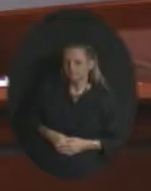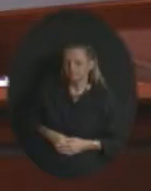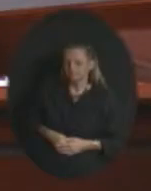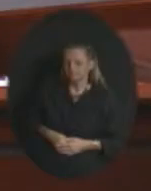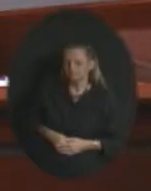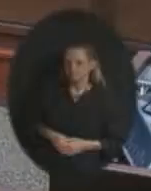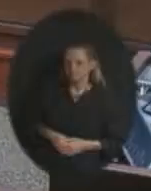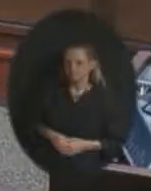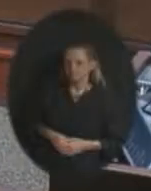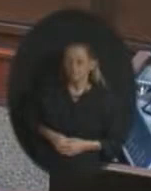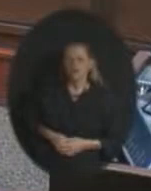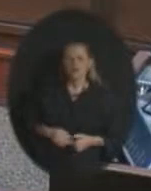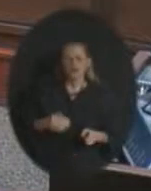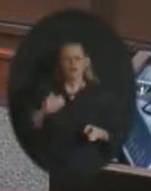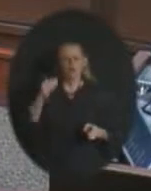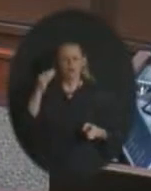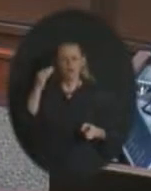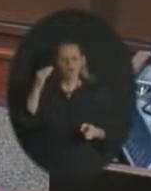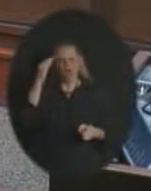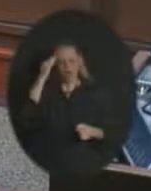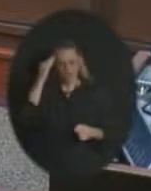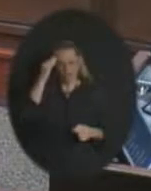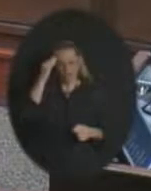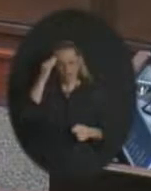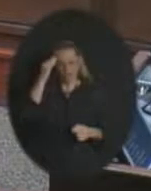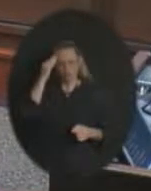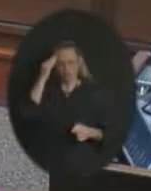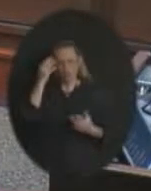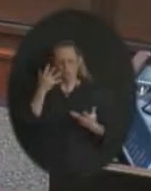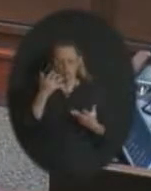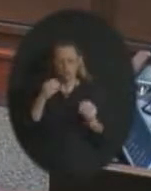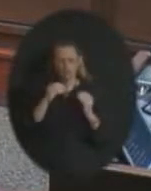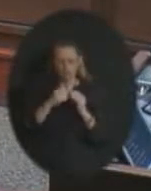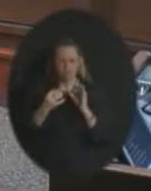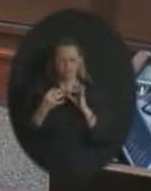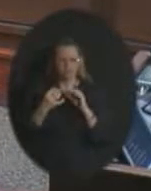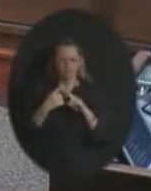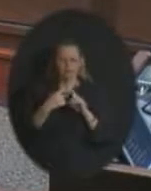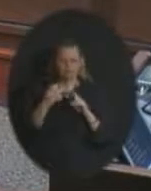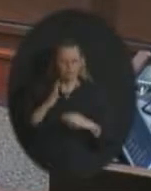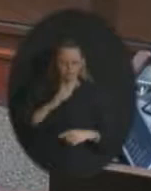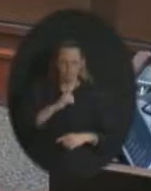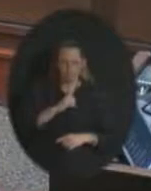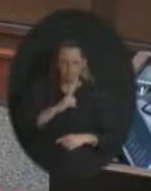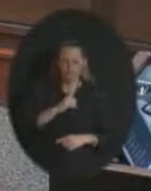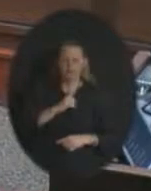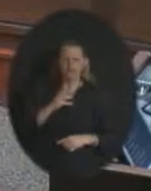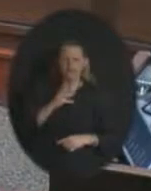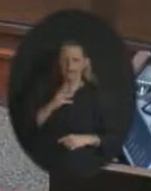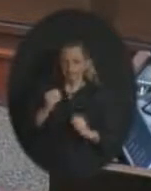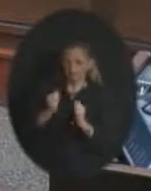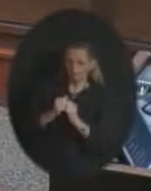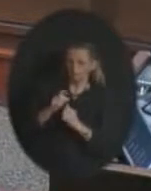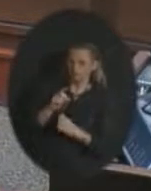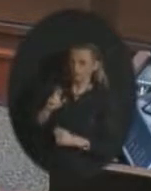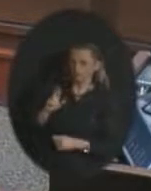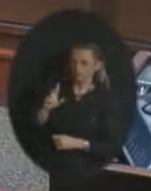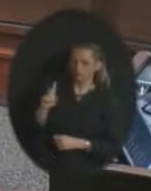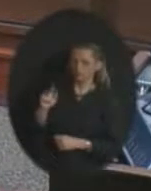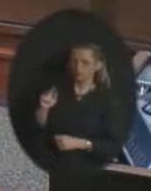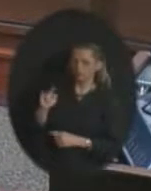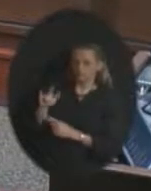Okay. Well, you see, I know you want input feedback from board members, and along with Dr. Daniels, for the